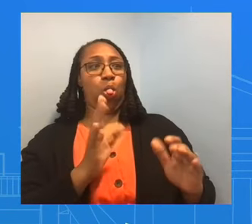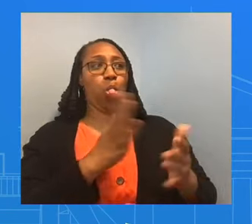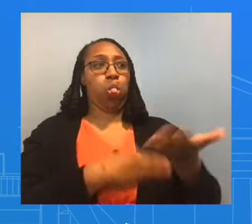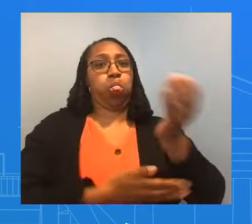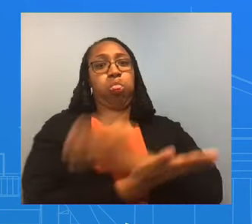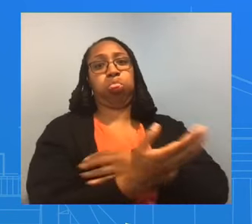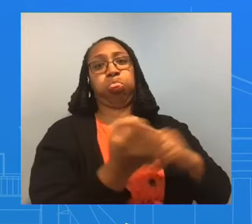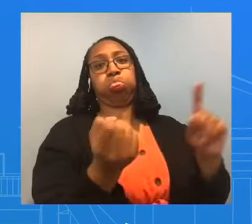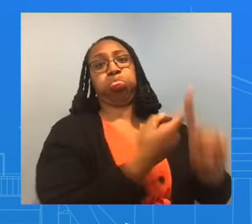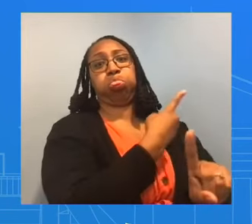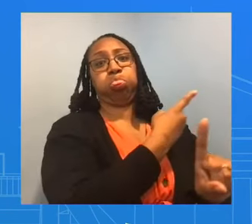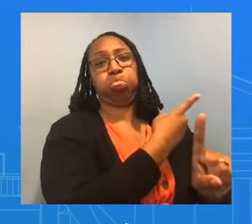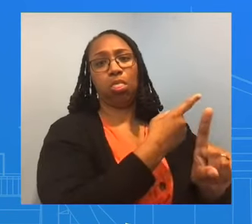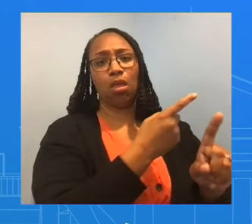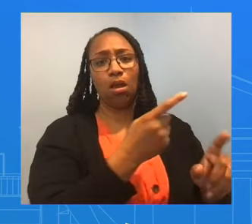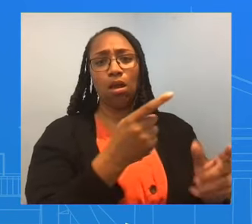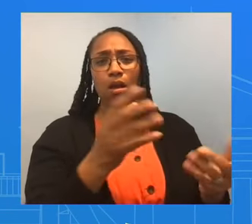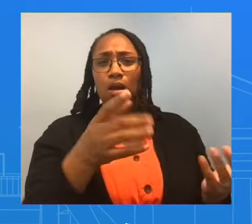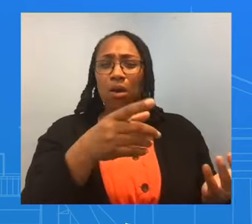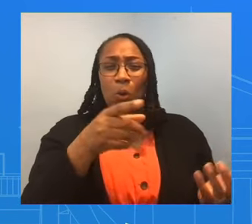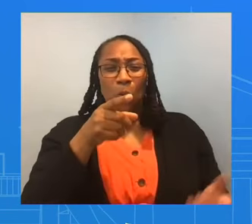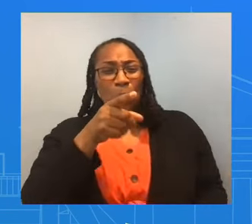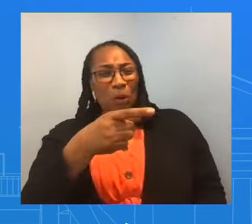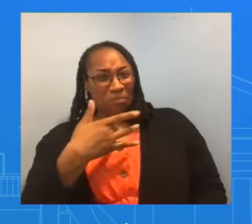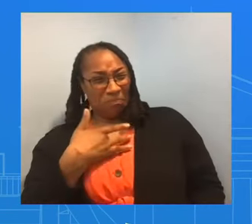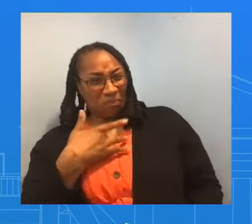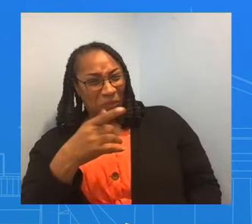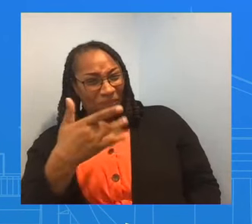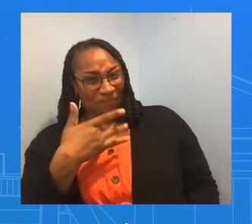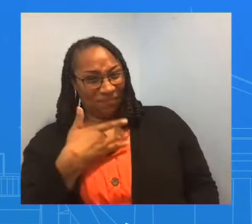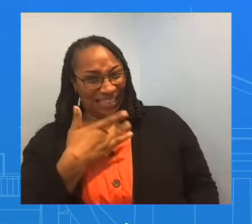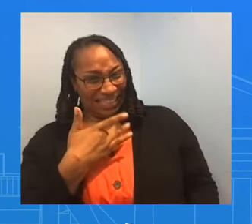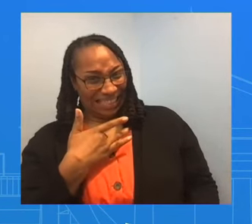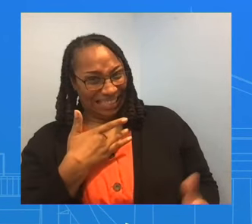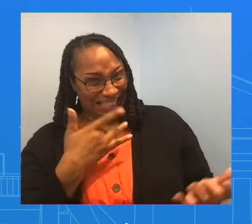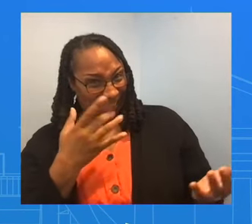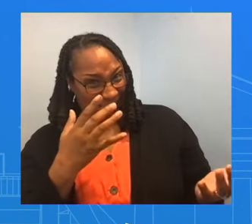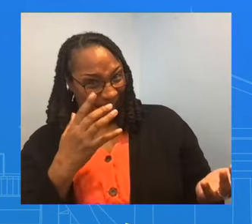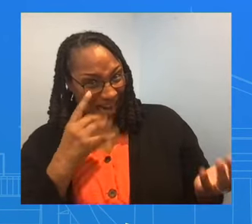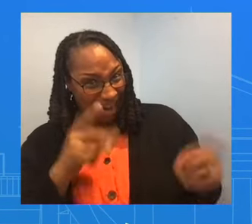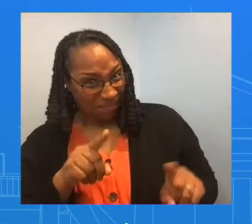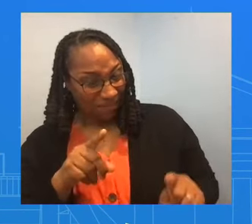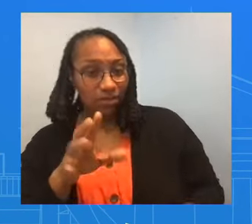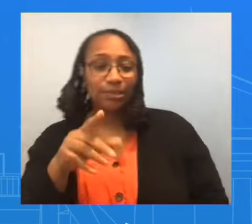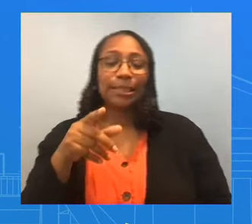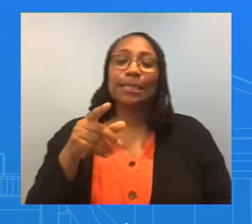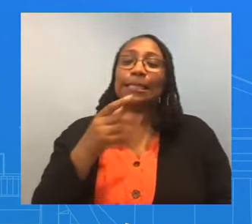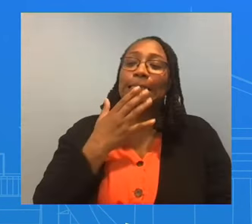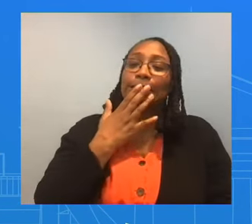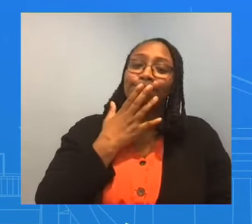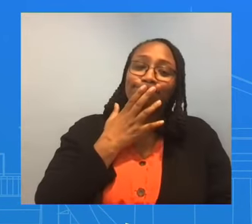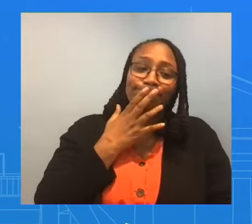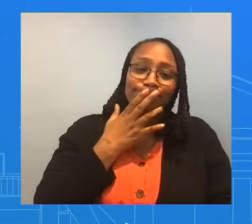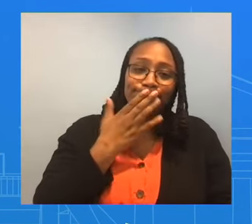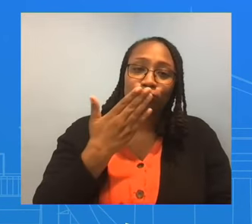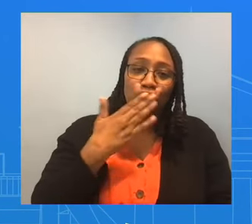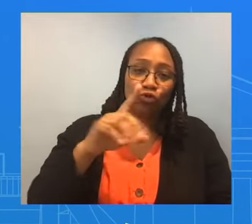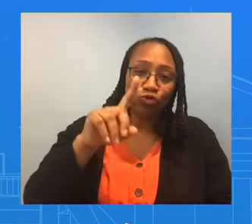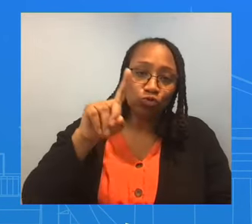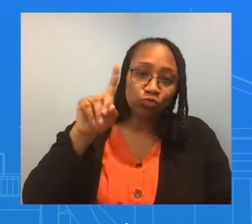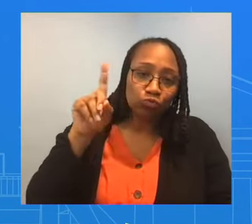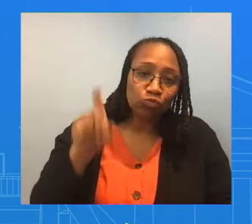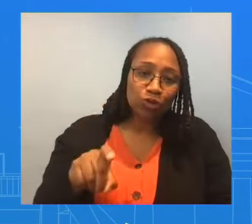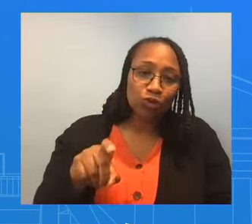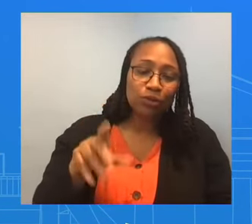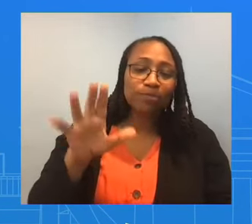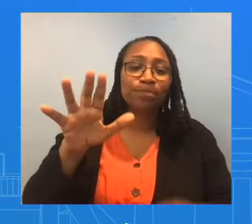negotiation? So it's a very good question. Look, the way that we see this process, the way that the president sees this, is like he's